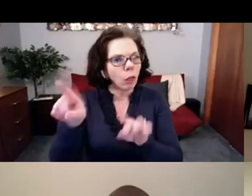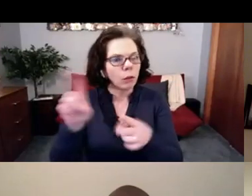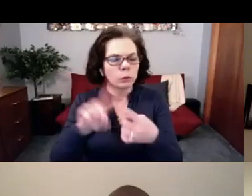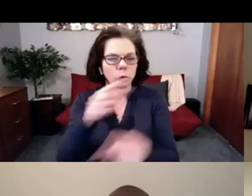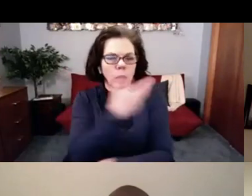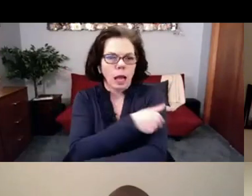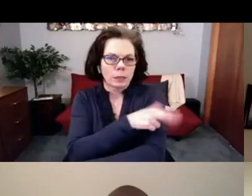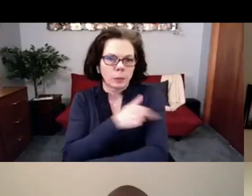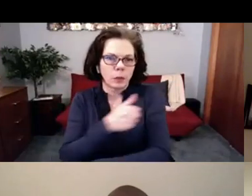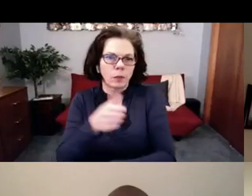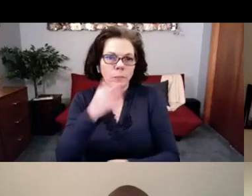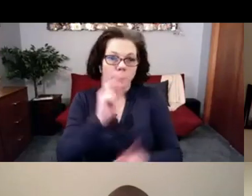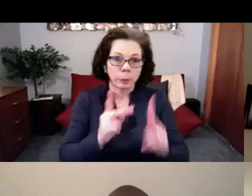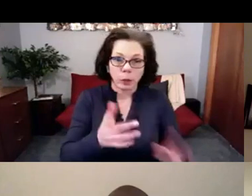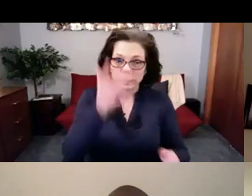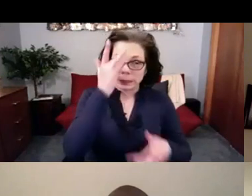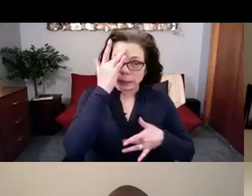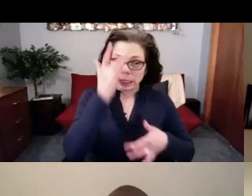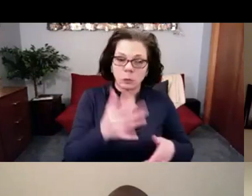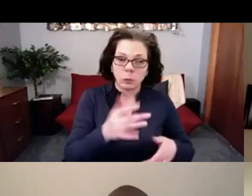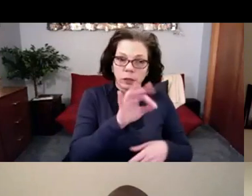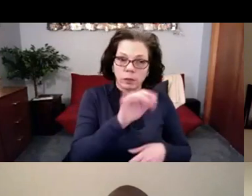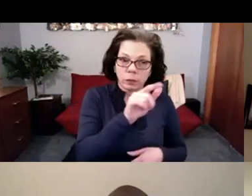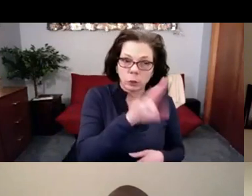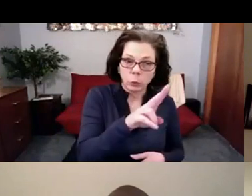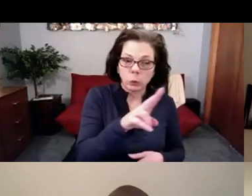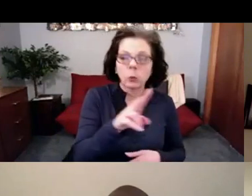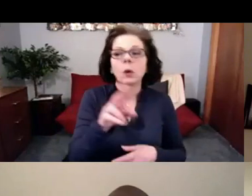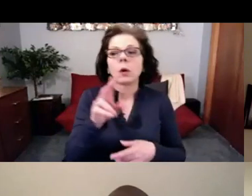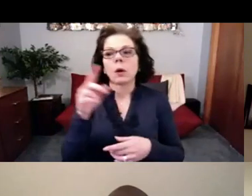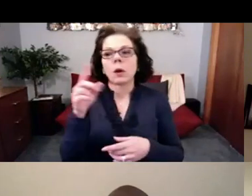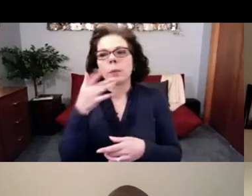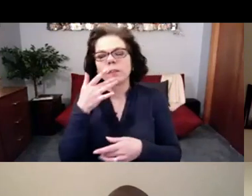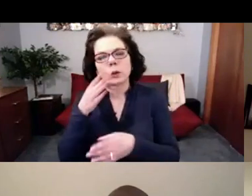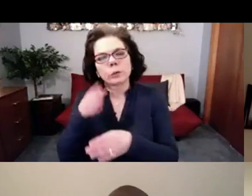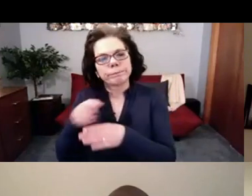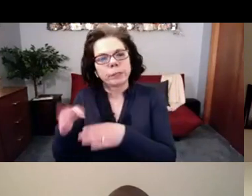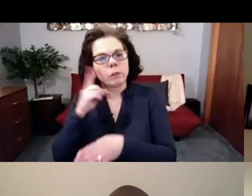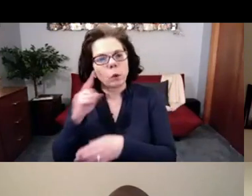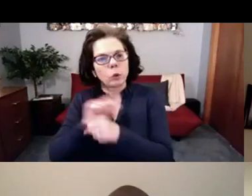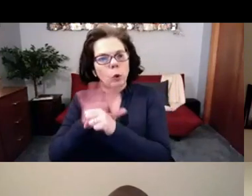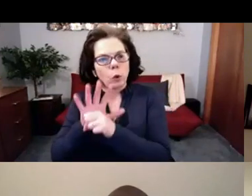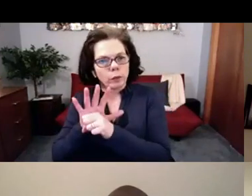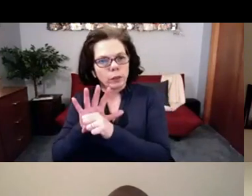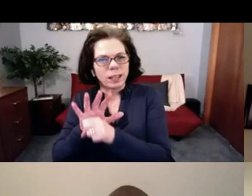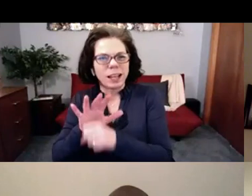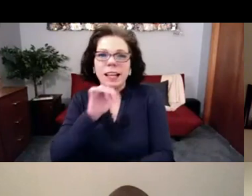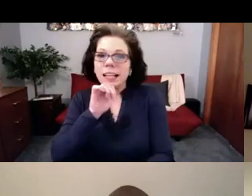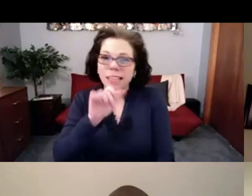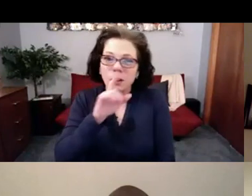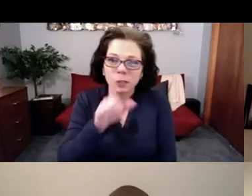for COVID-19, as I understand it from what the State Department of Health told us. So that's not a Lowell requirement. That